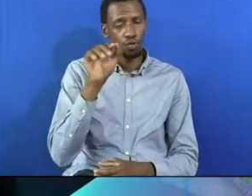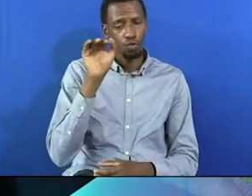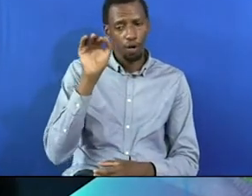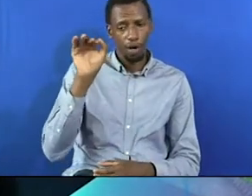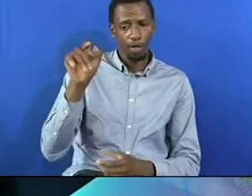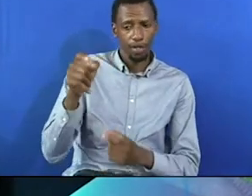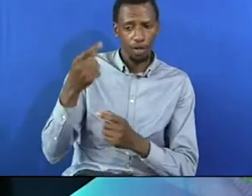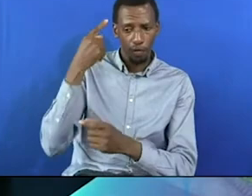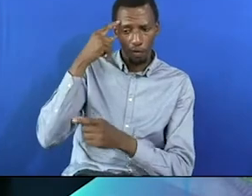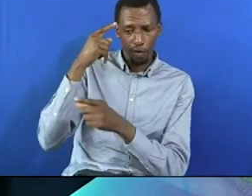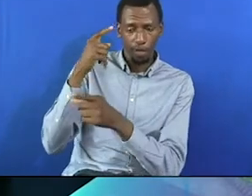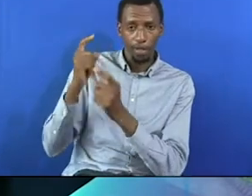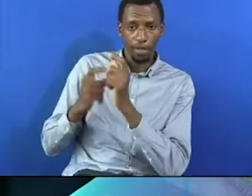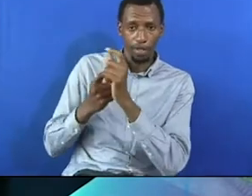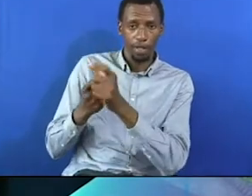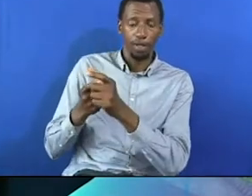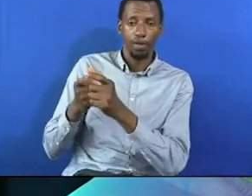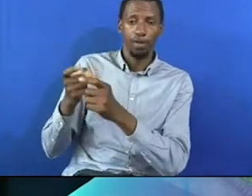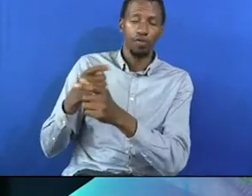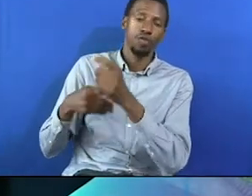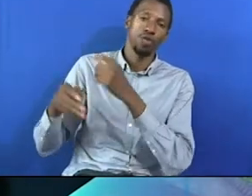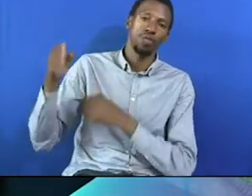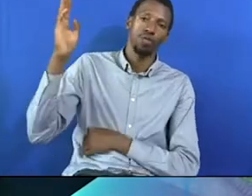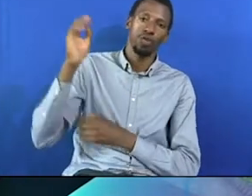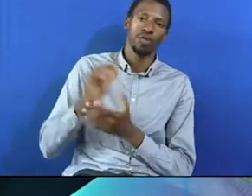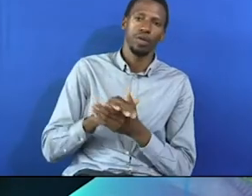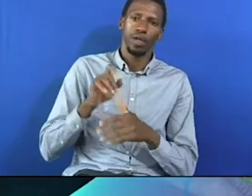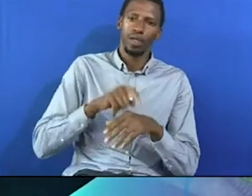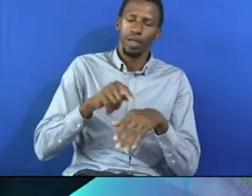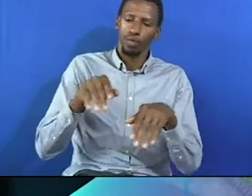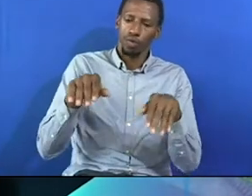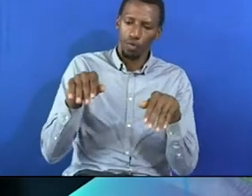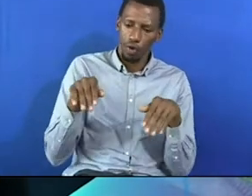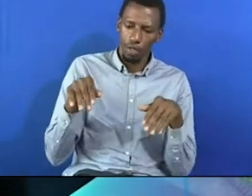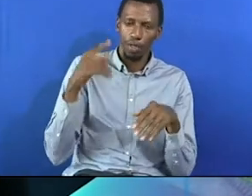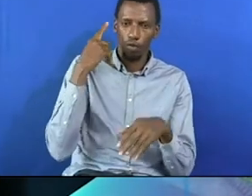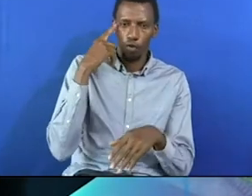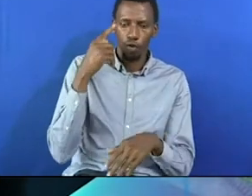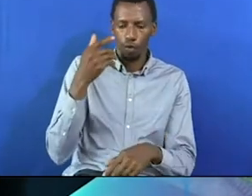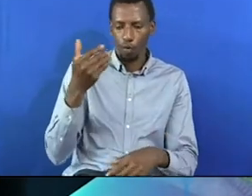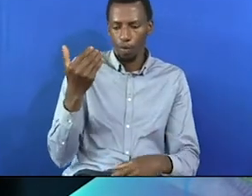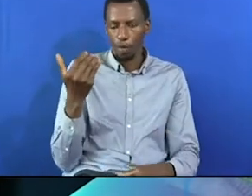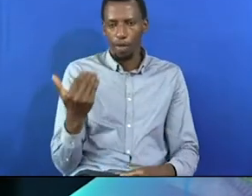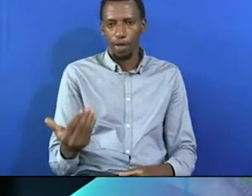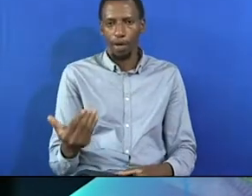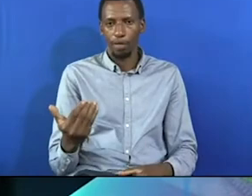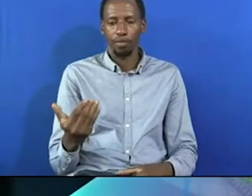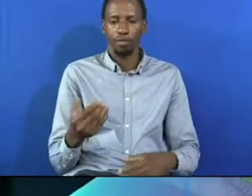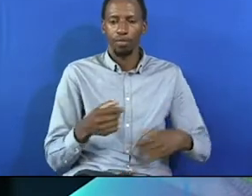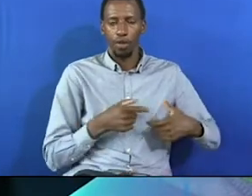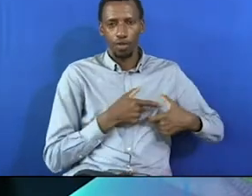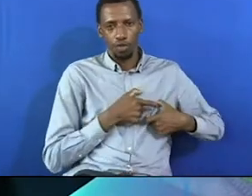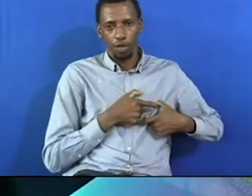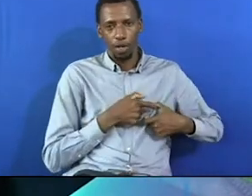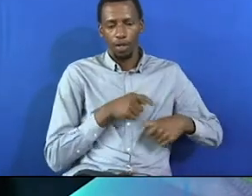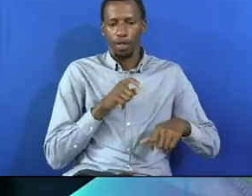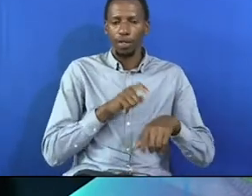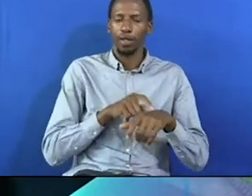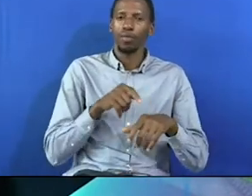God. Even when you are waiting for a life partner, if you have decided to wait, you need this gift.